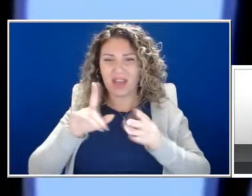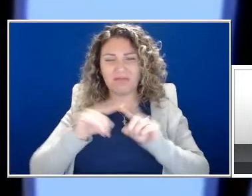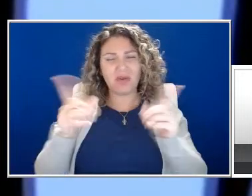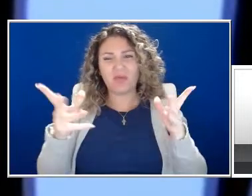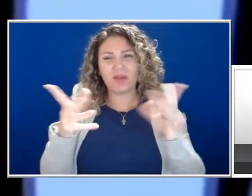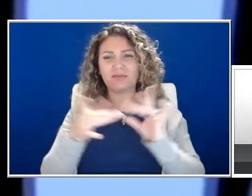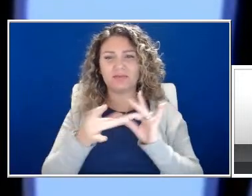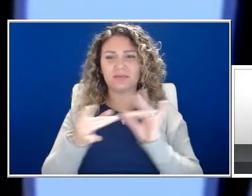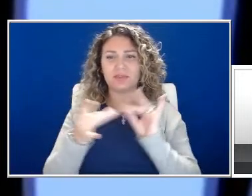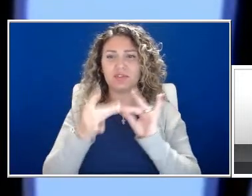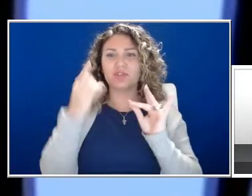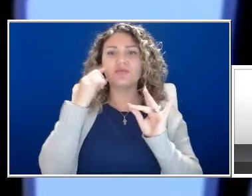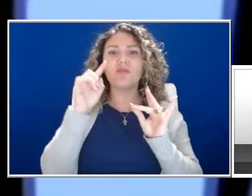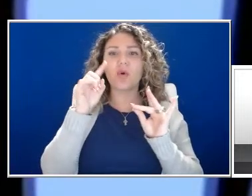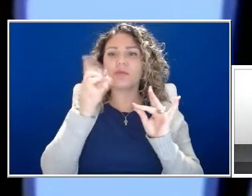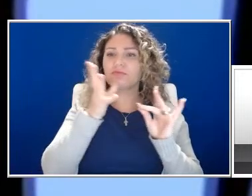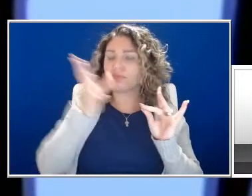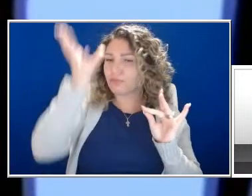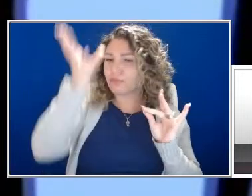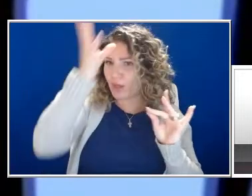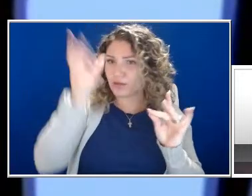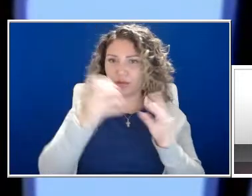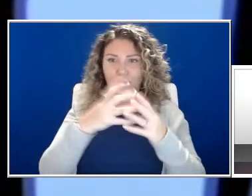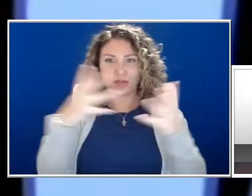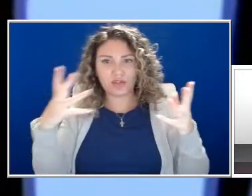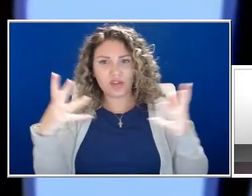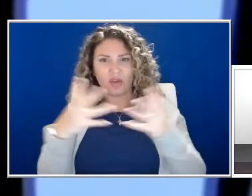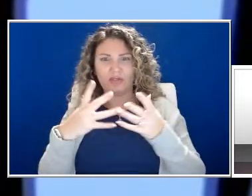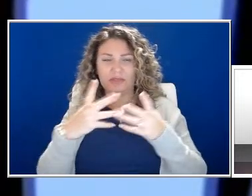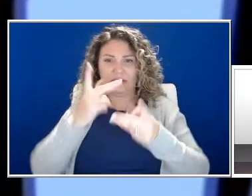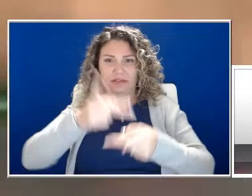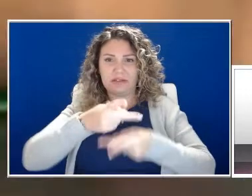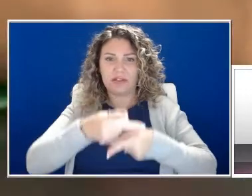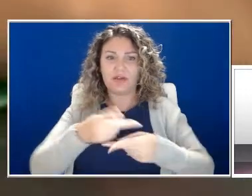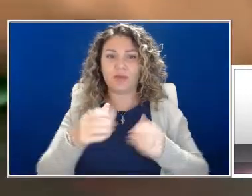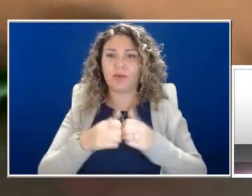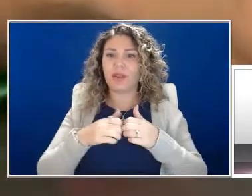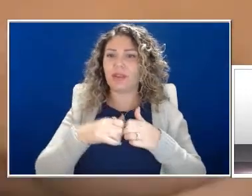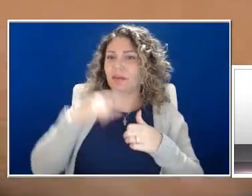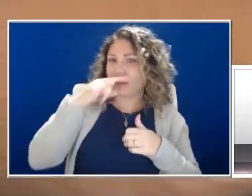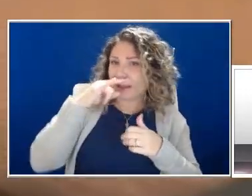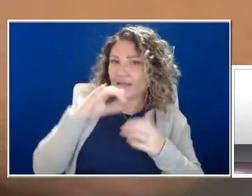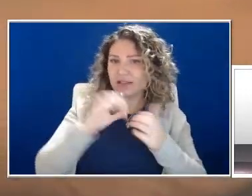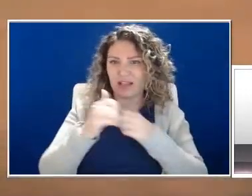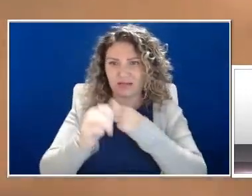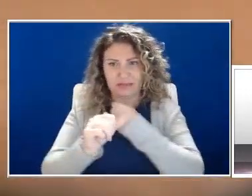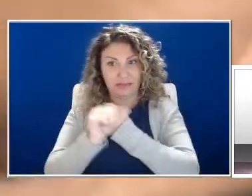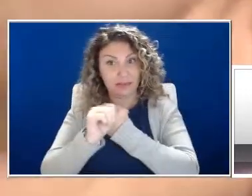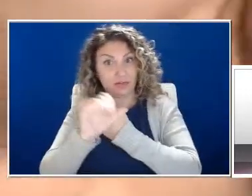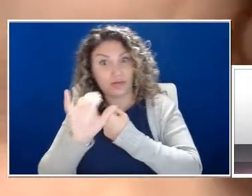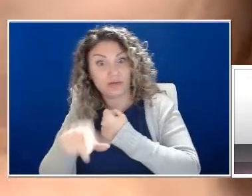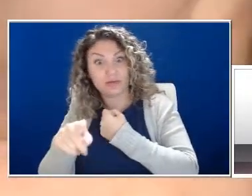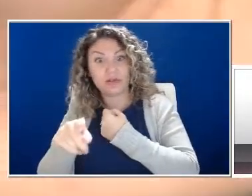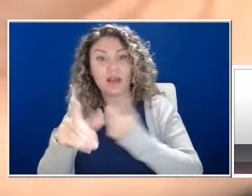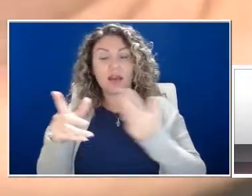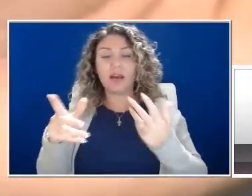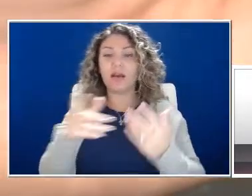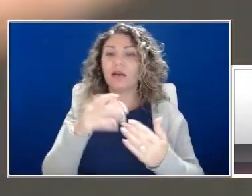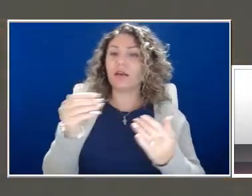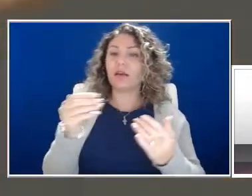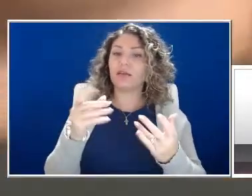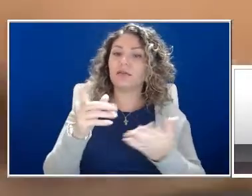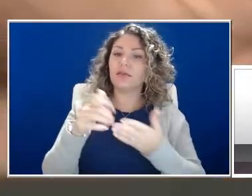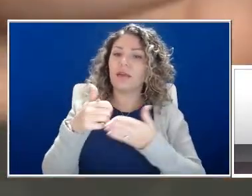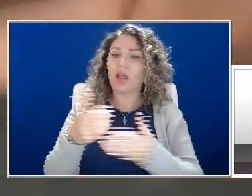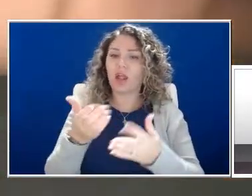to parents? I think parents have so much to look out for when it comes to kids. And how dangerous could this be? Just kind of help us through this and what we